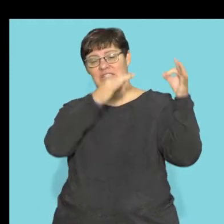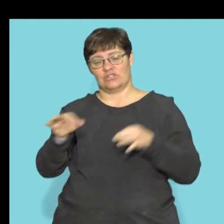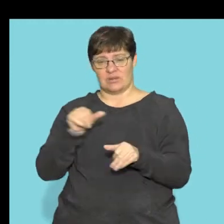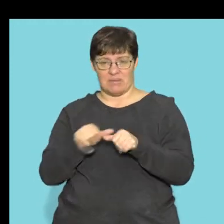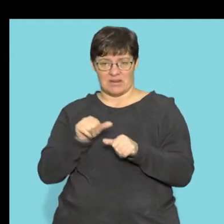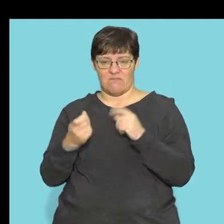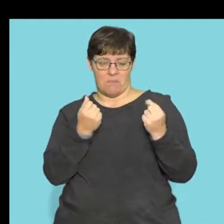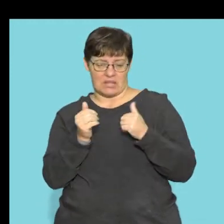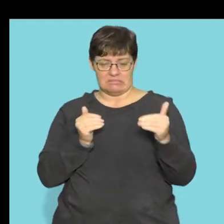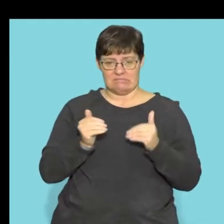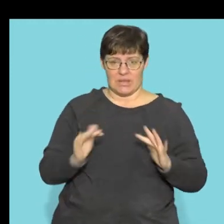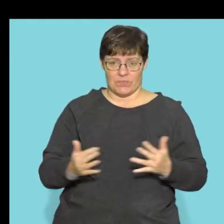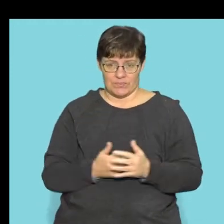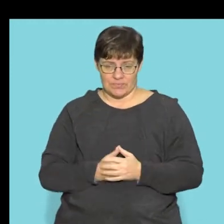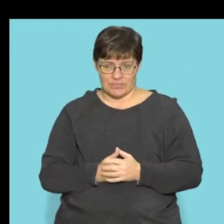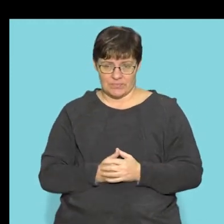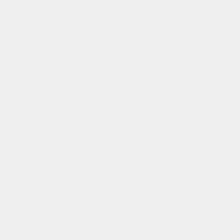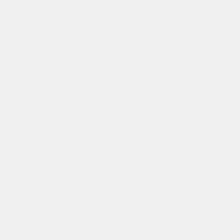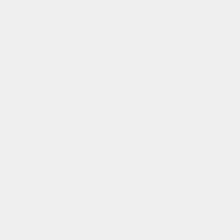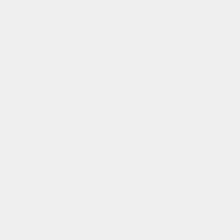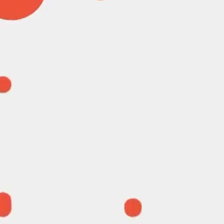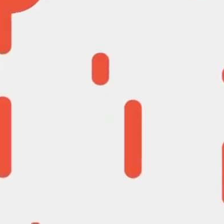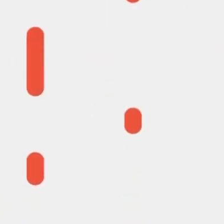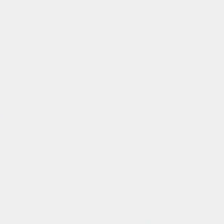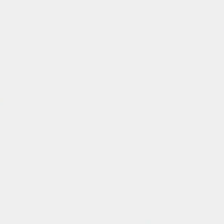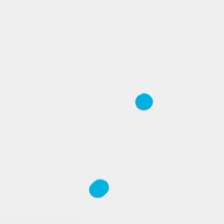decisions about your finances.